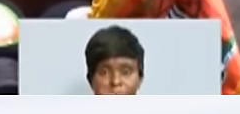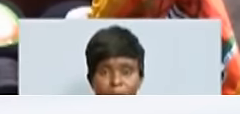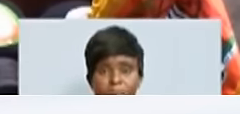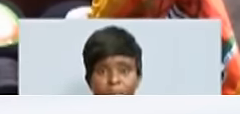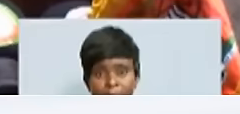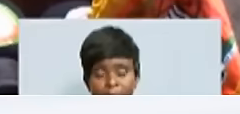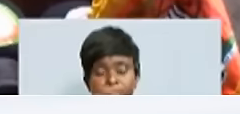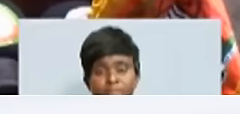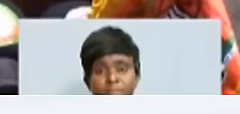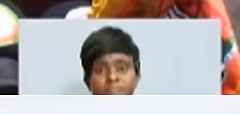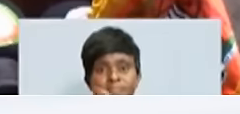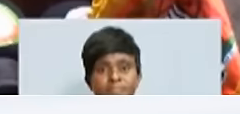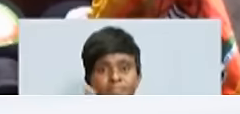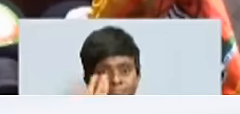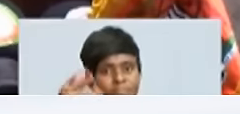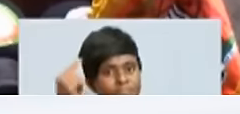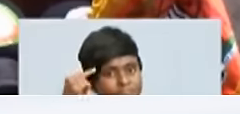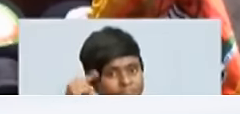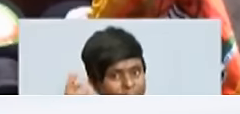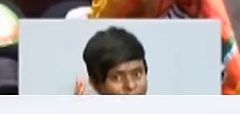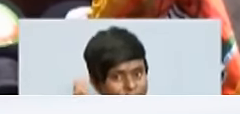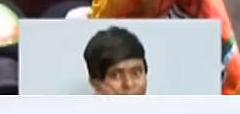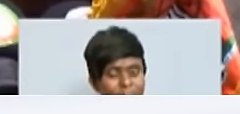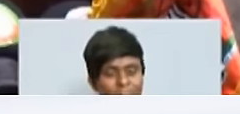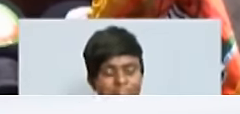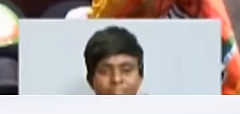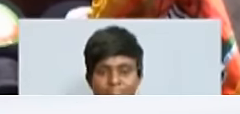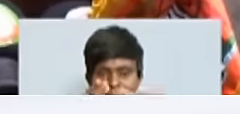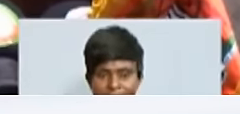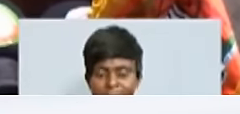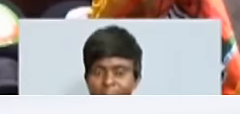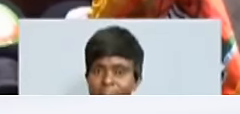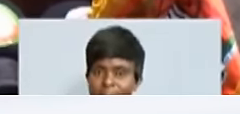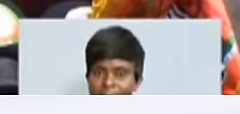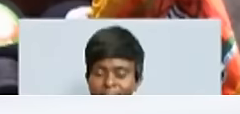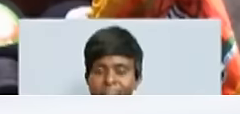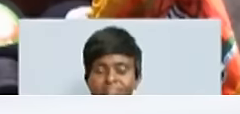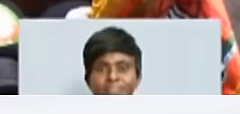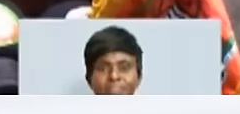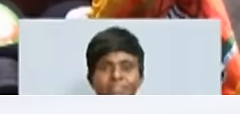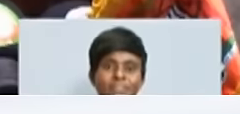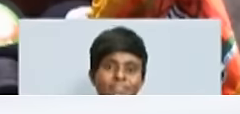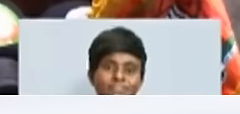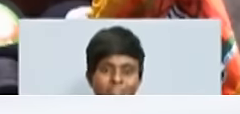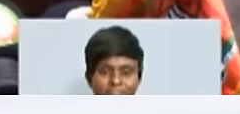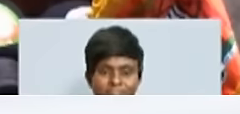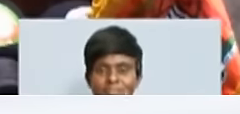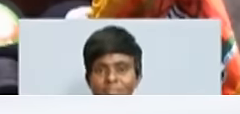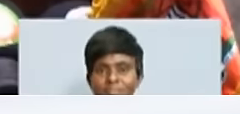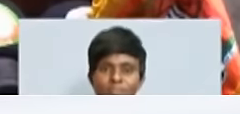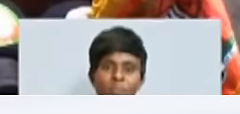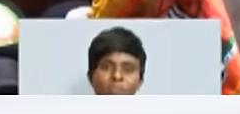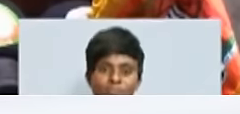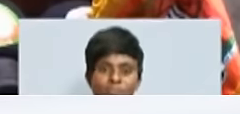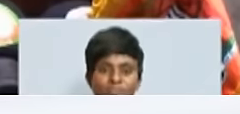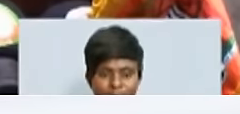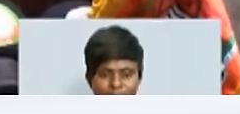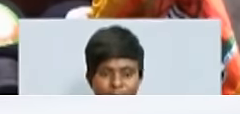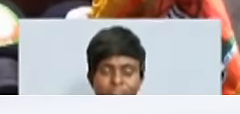training, your government has provided empowerment grants and loans as